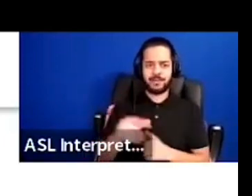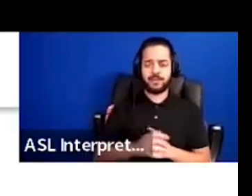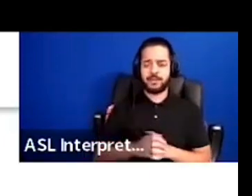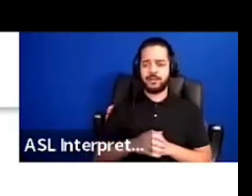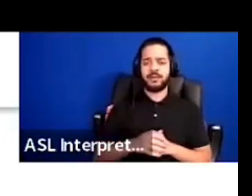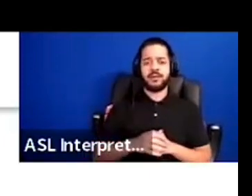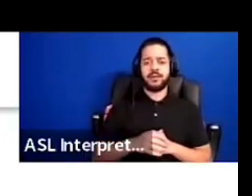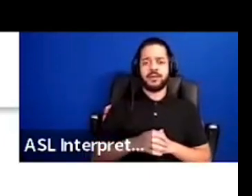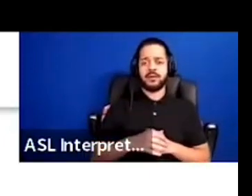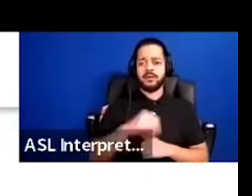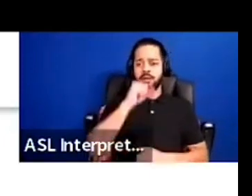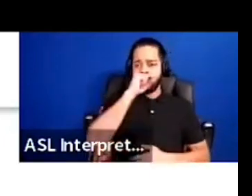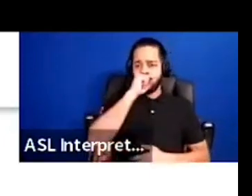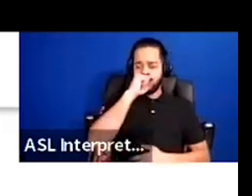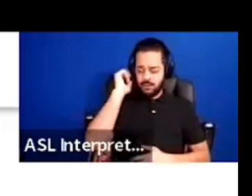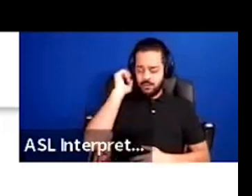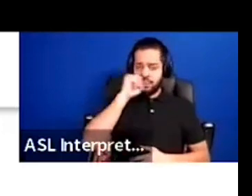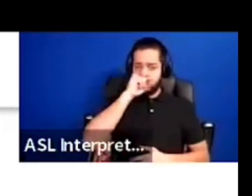think